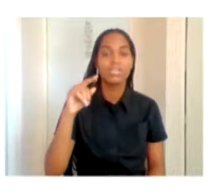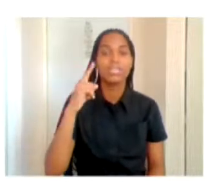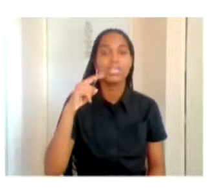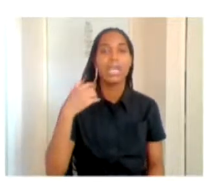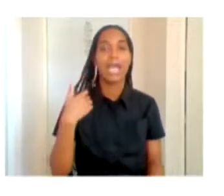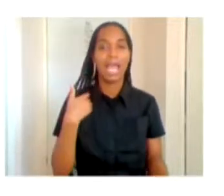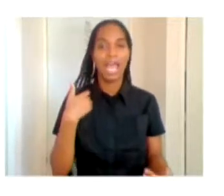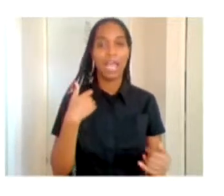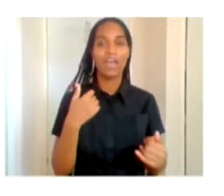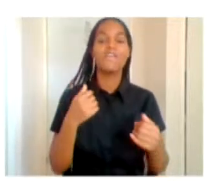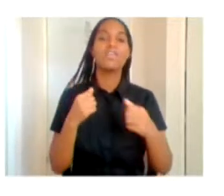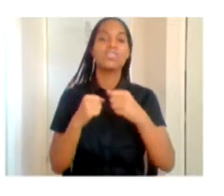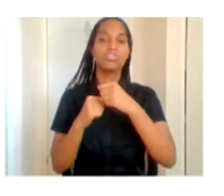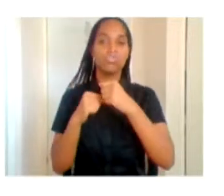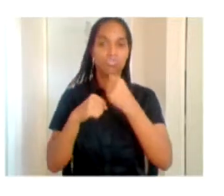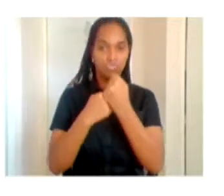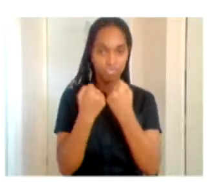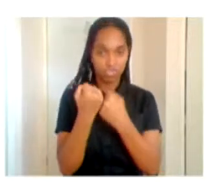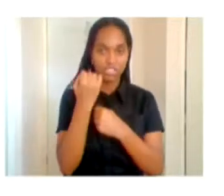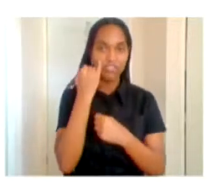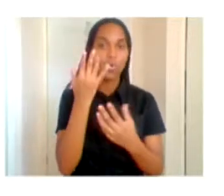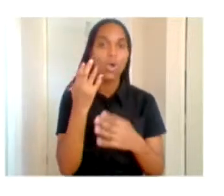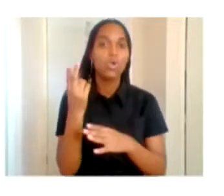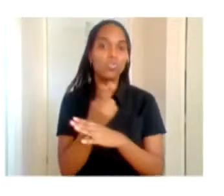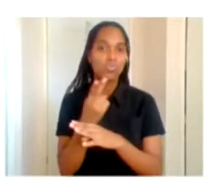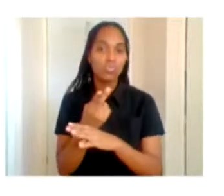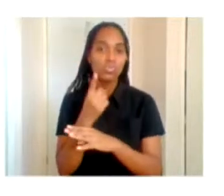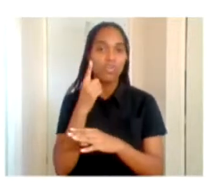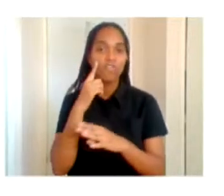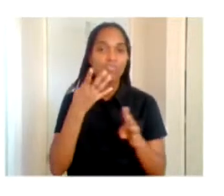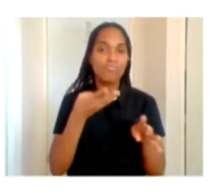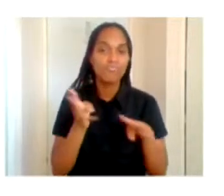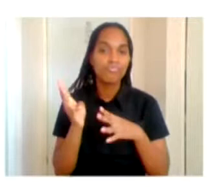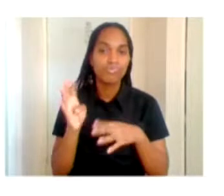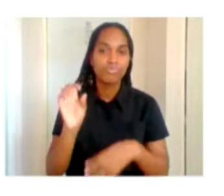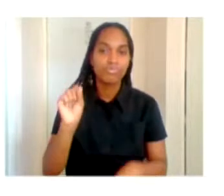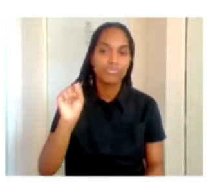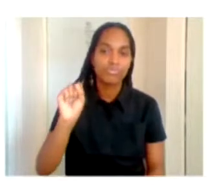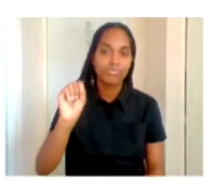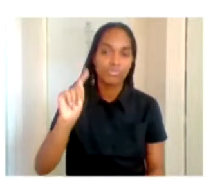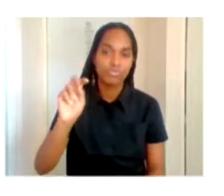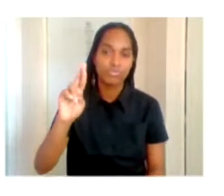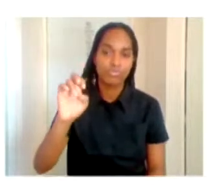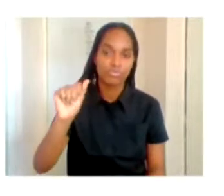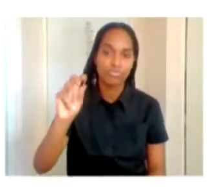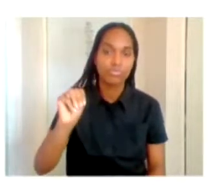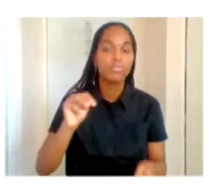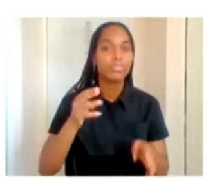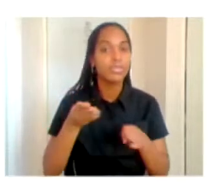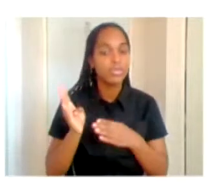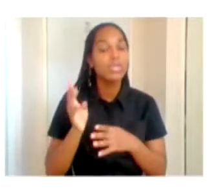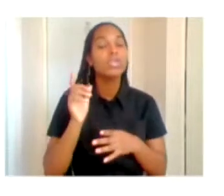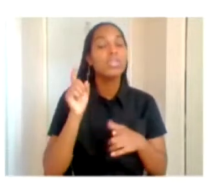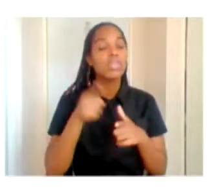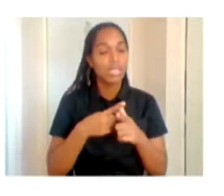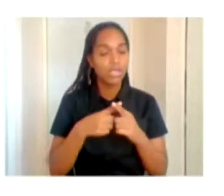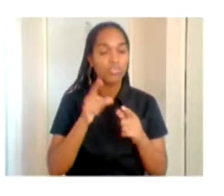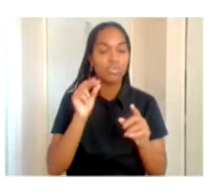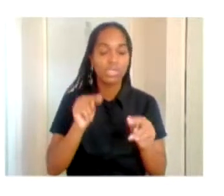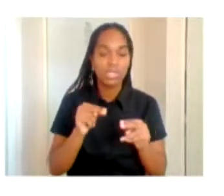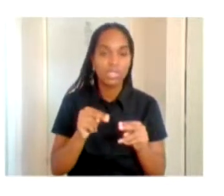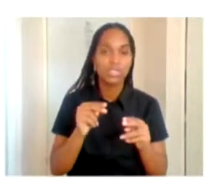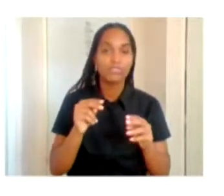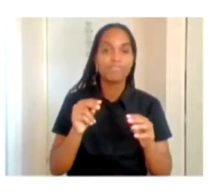structure. So if you want to use it for streaming live, real-time services, then you need to somehow kind of, break